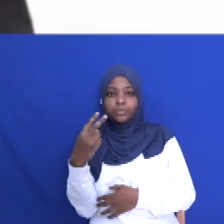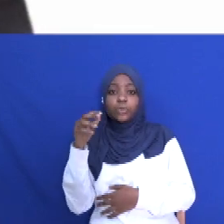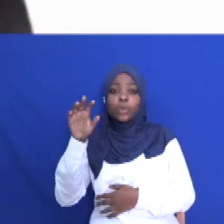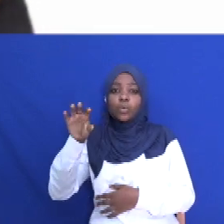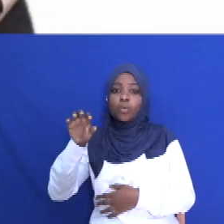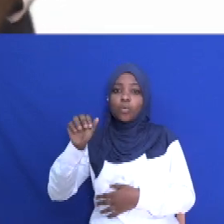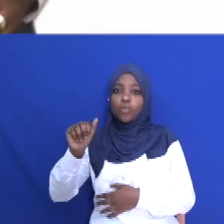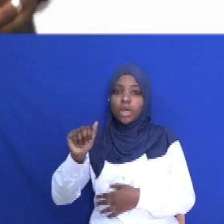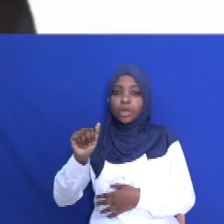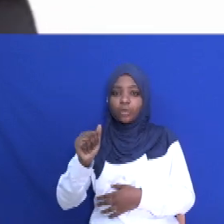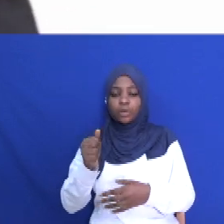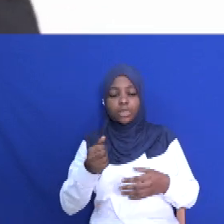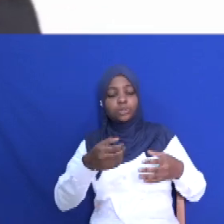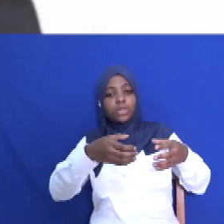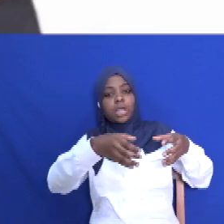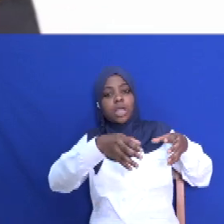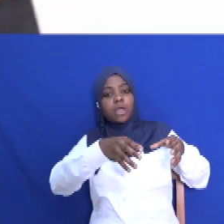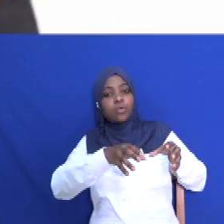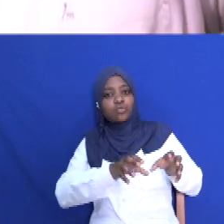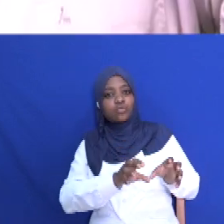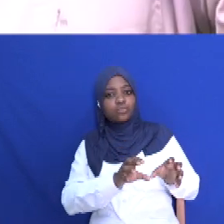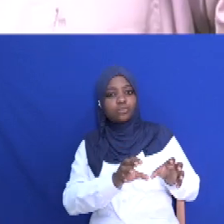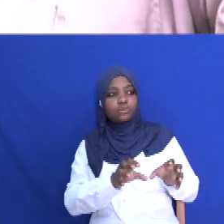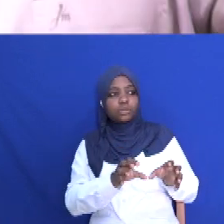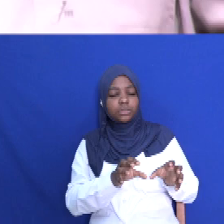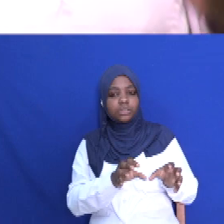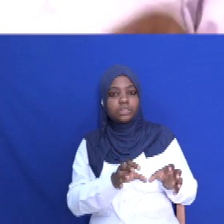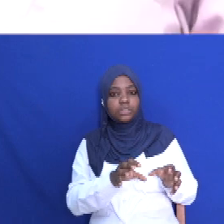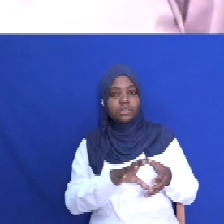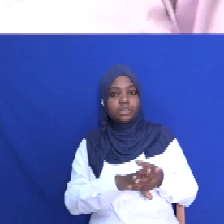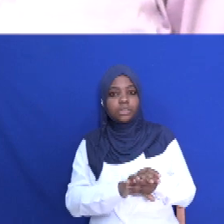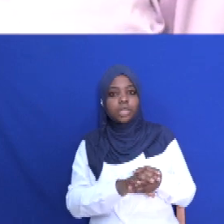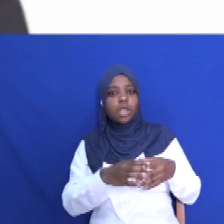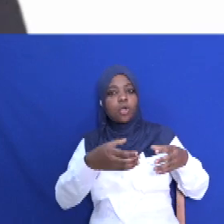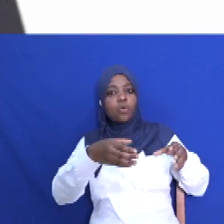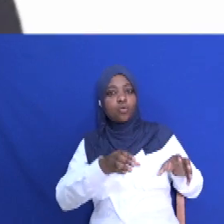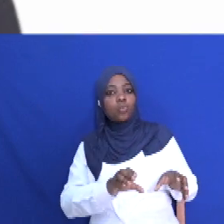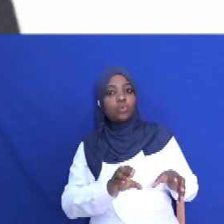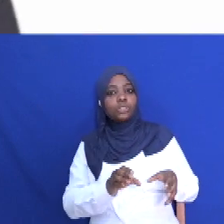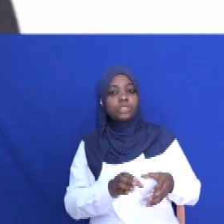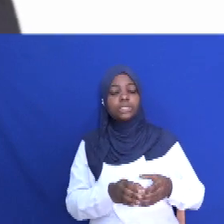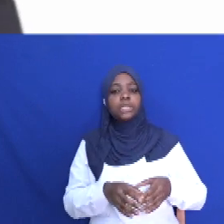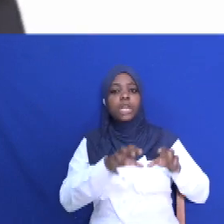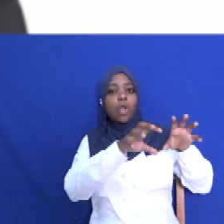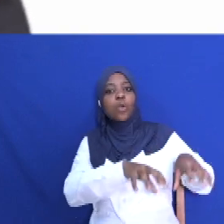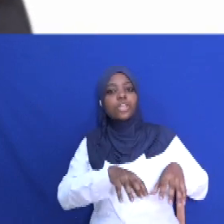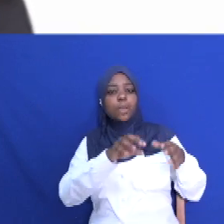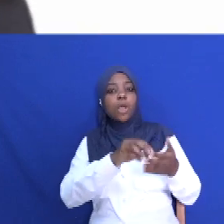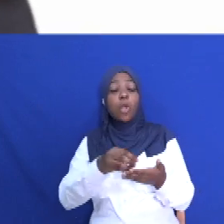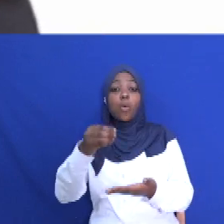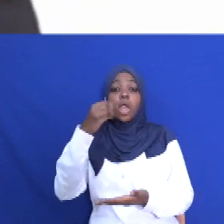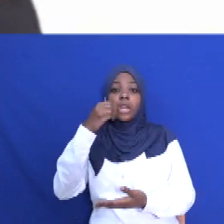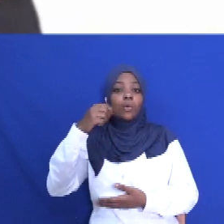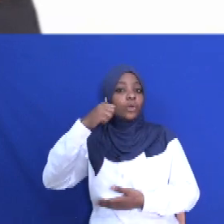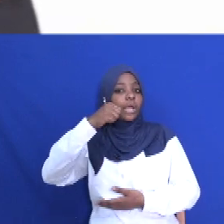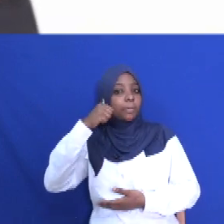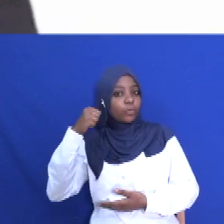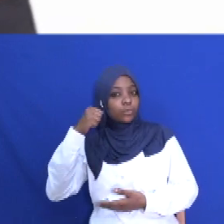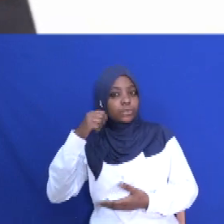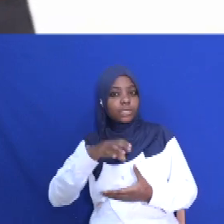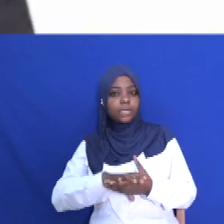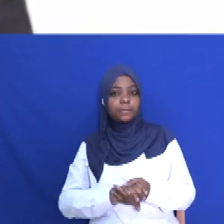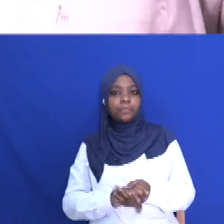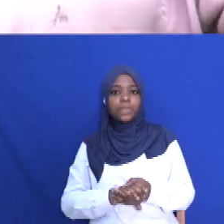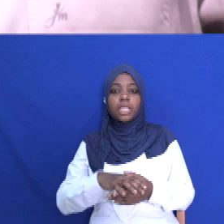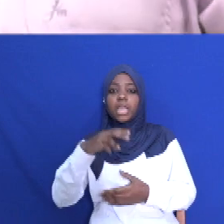2 animals that are called carnivorous, and 2 animals that